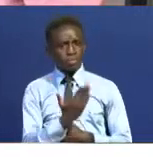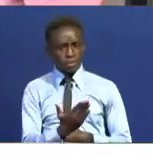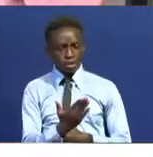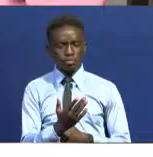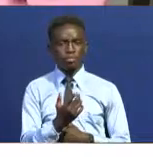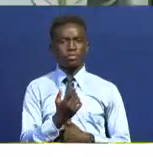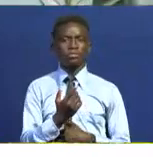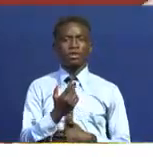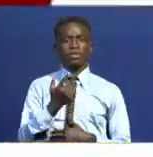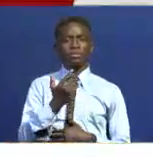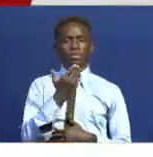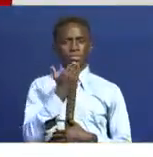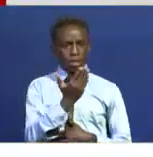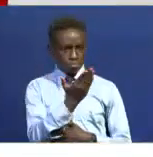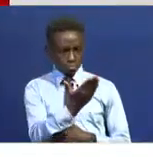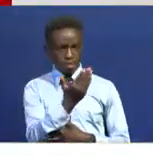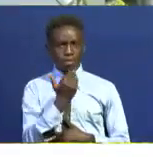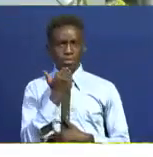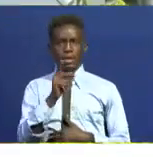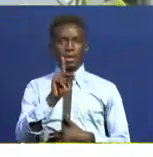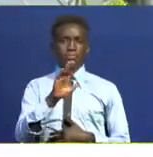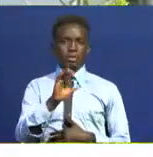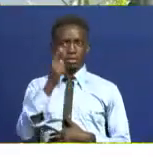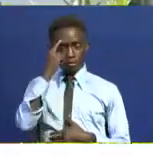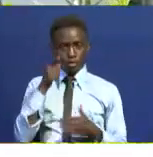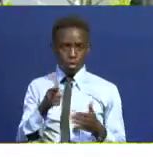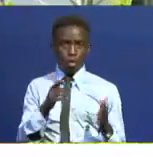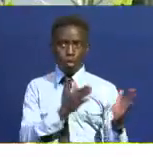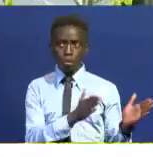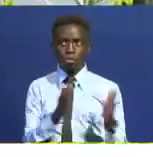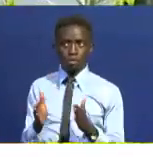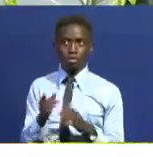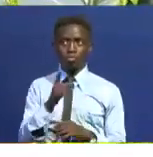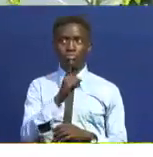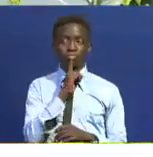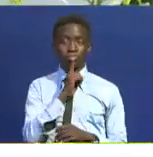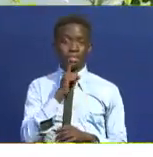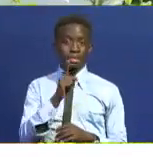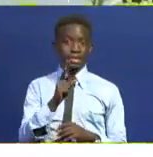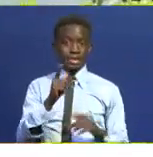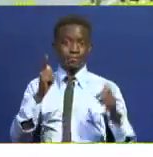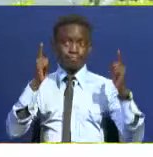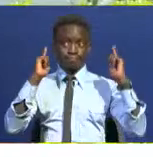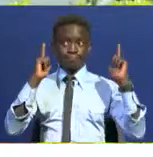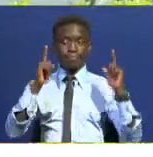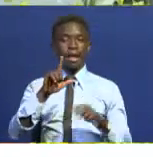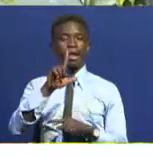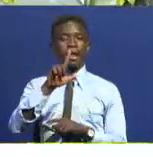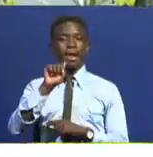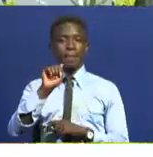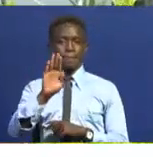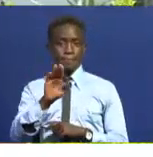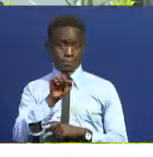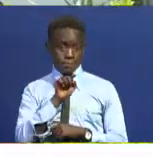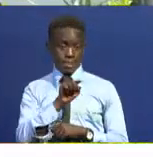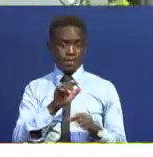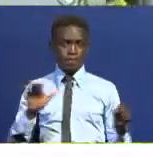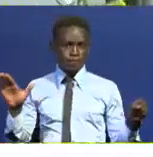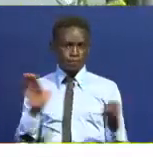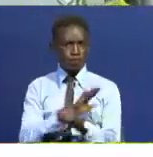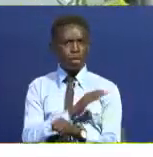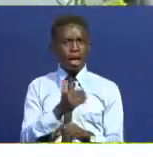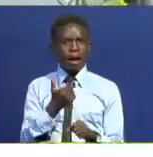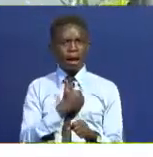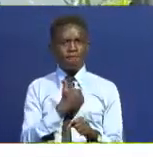for this opportunity. As you have rightfully put it, this is a truck-mounted laboratory, fully kitted